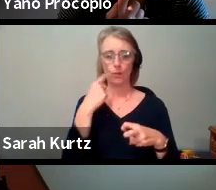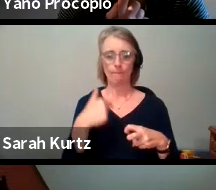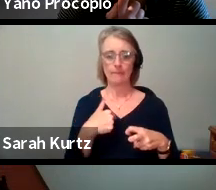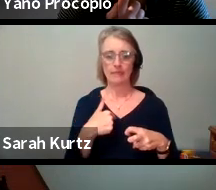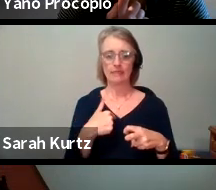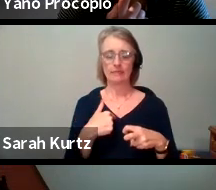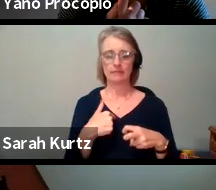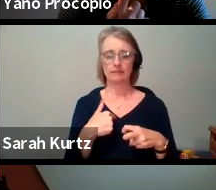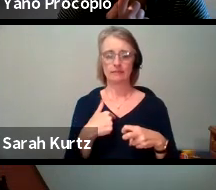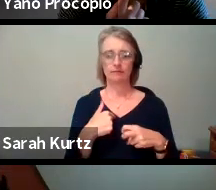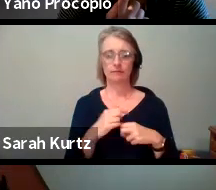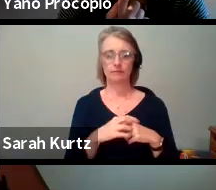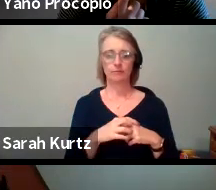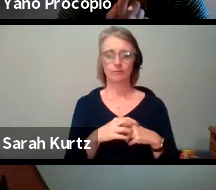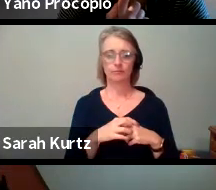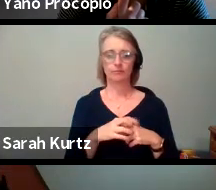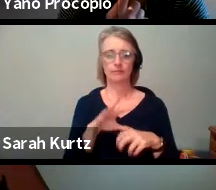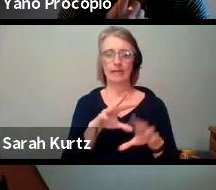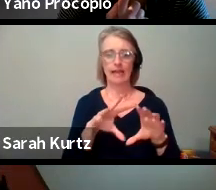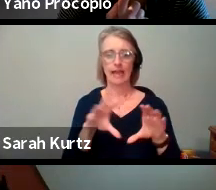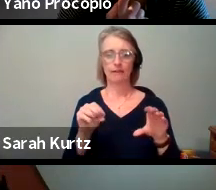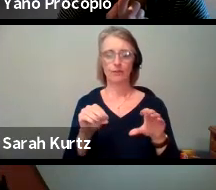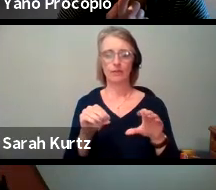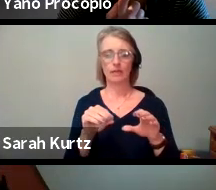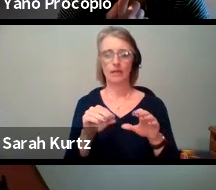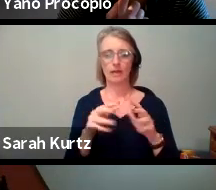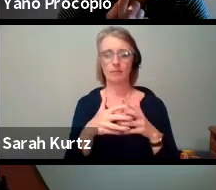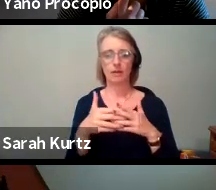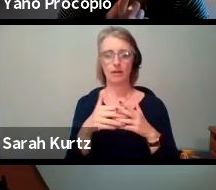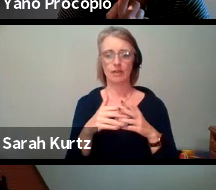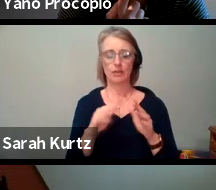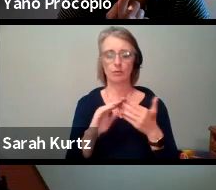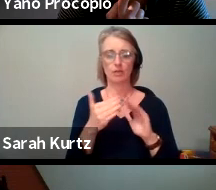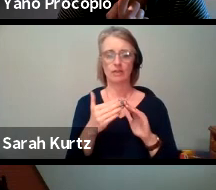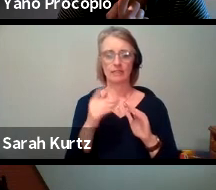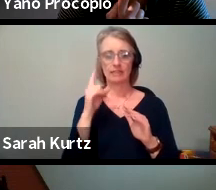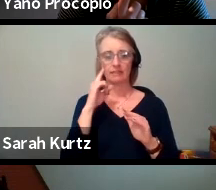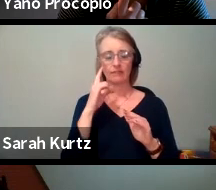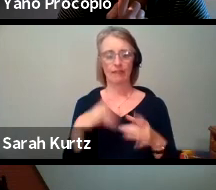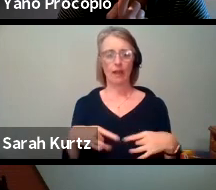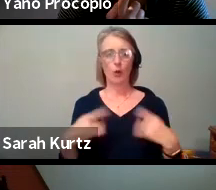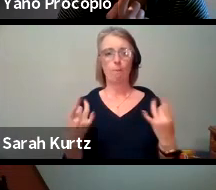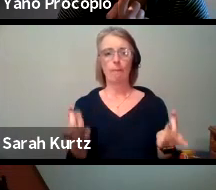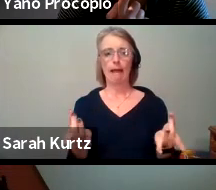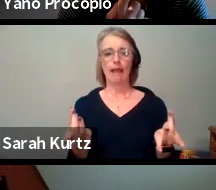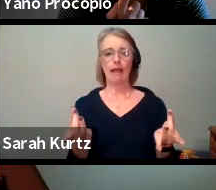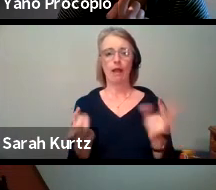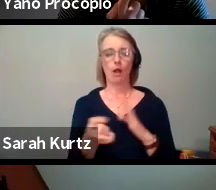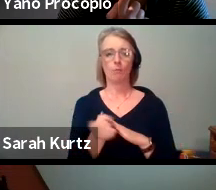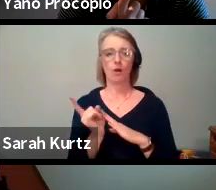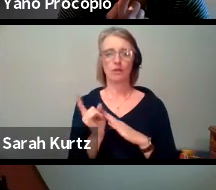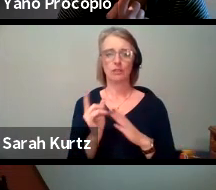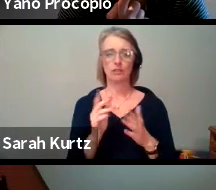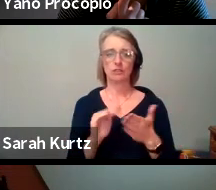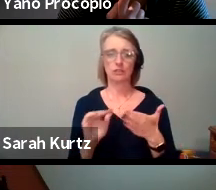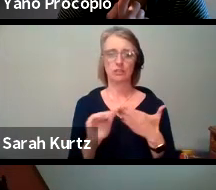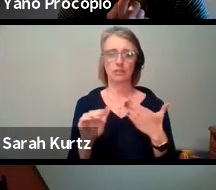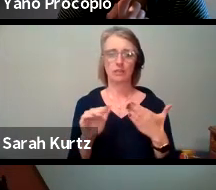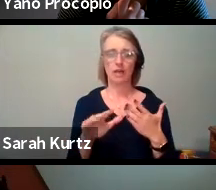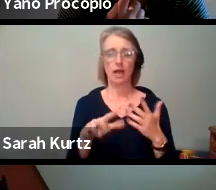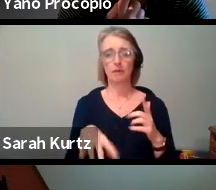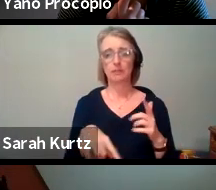As a person and an African-American in community, this sounds like a kumbaya moment by, excuse my French, a bunch of white